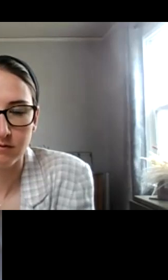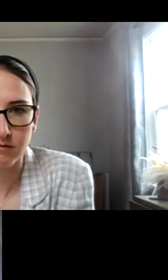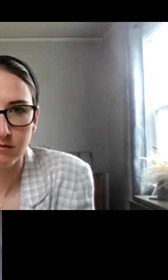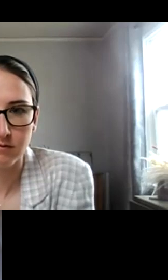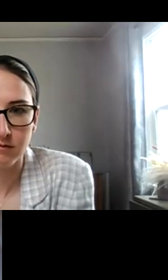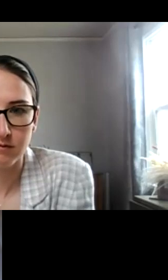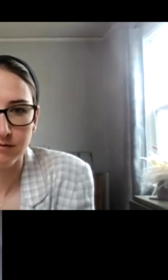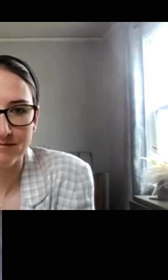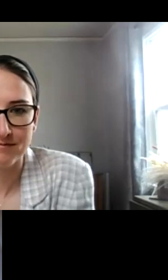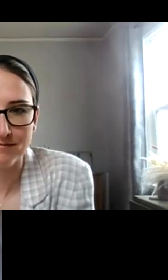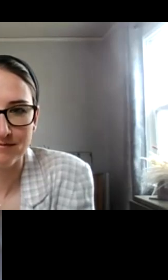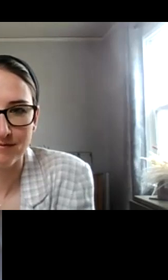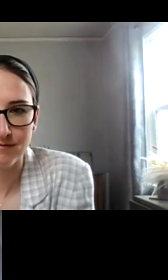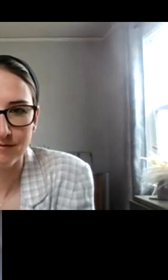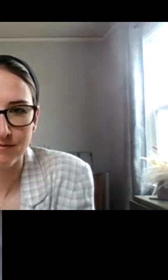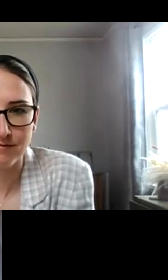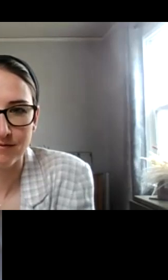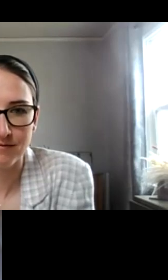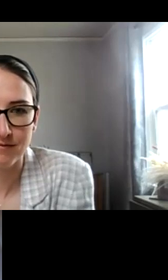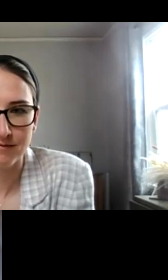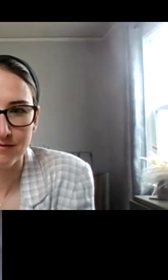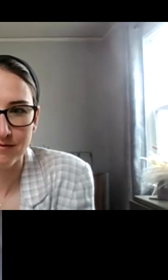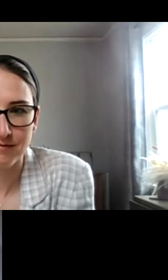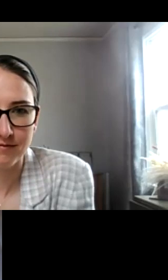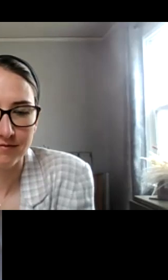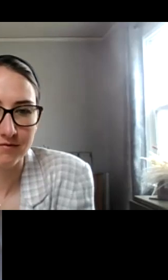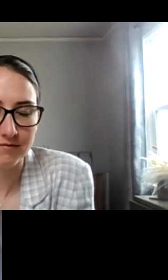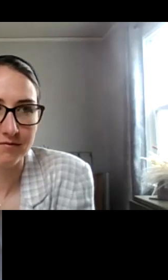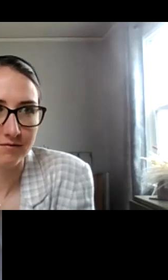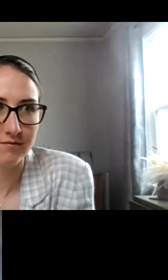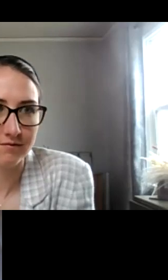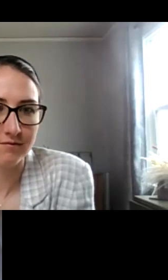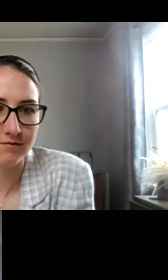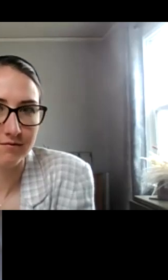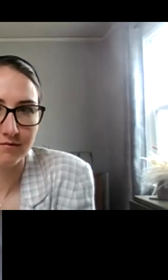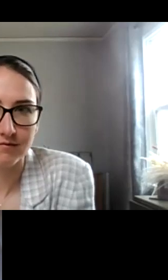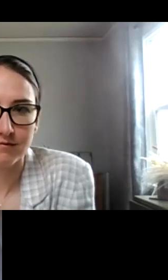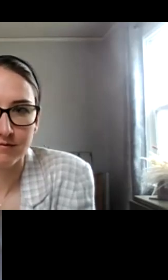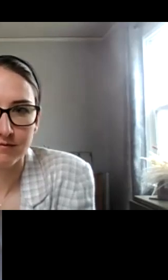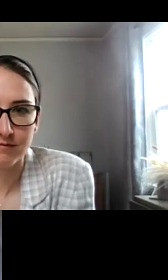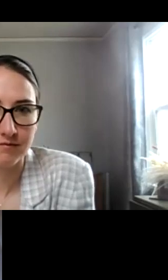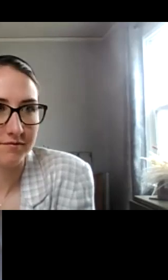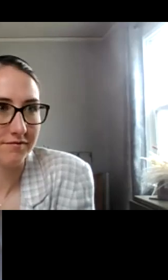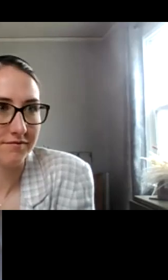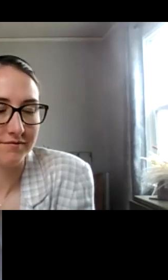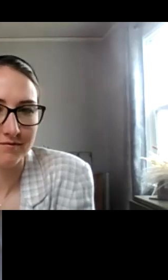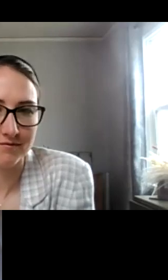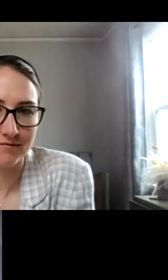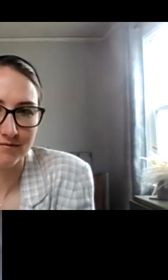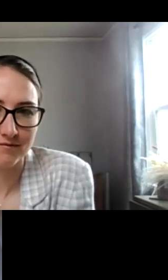And just thank you all for showing up today and engaging with us and bringing your great questions. So again, thank you very